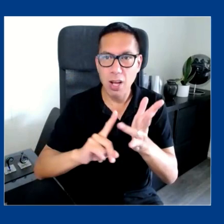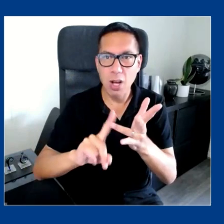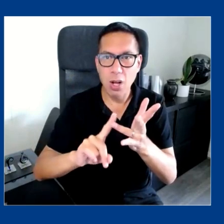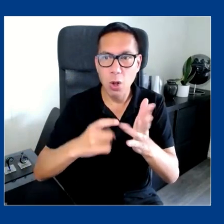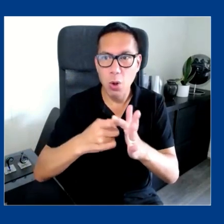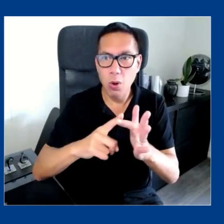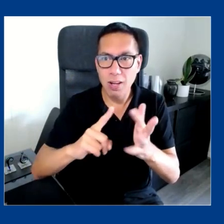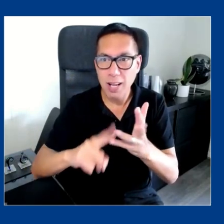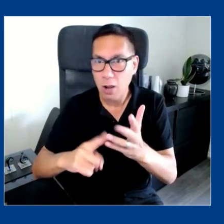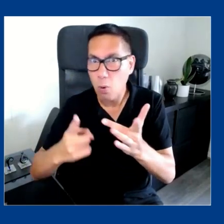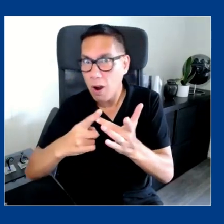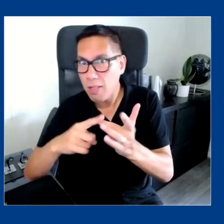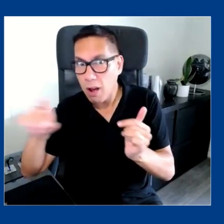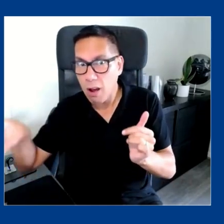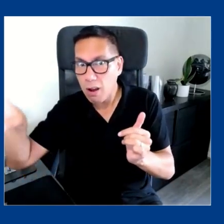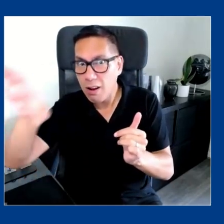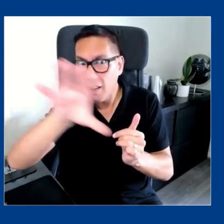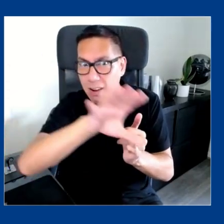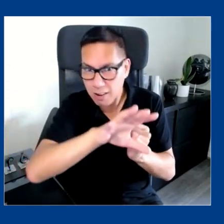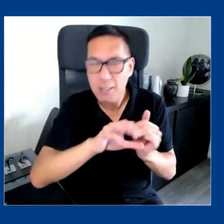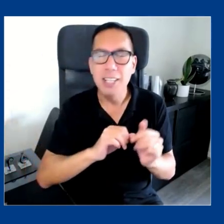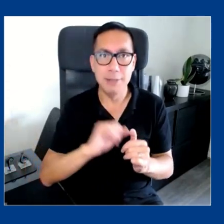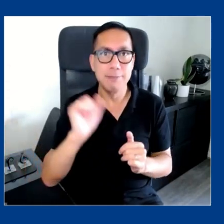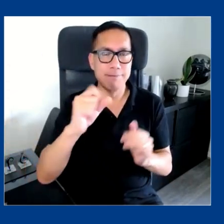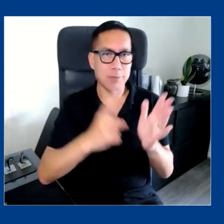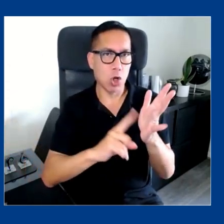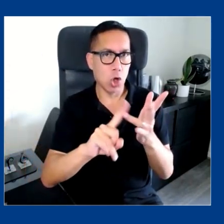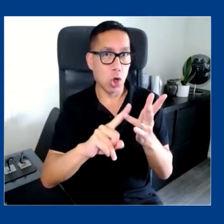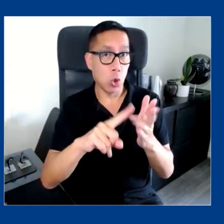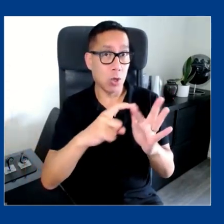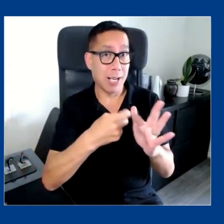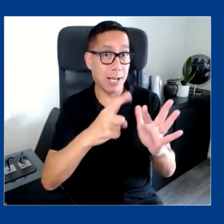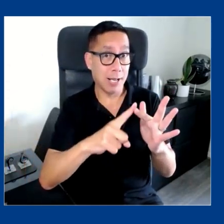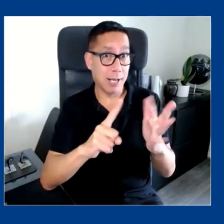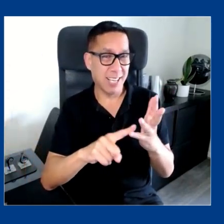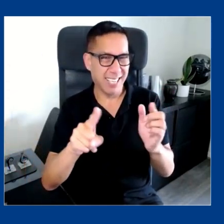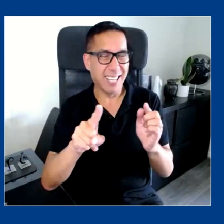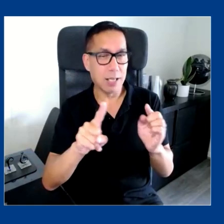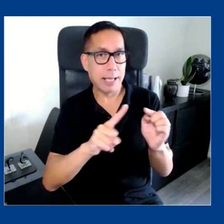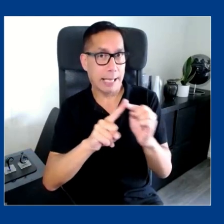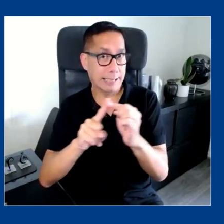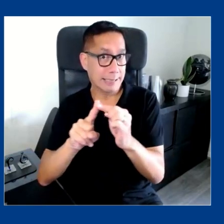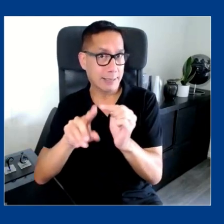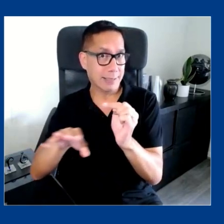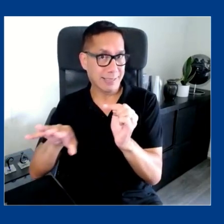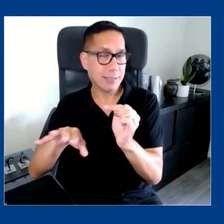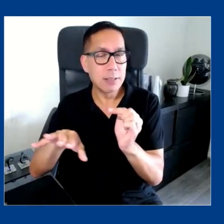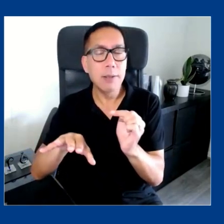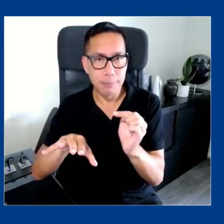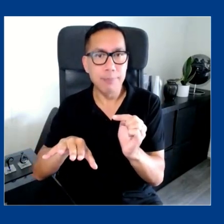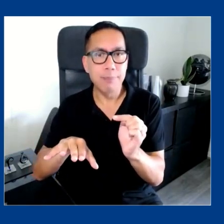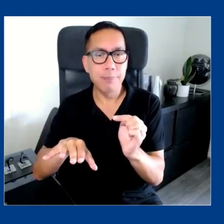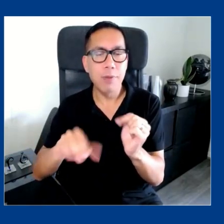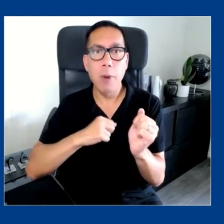Yes, that's it. In Lookeu, especially in West Timor, as this under one of my younger